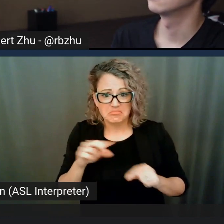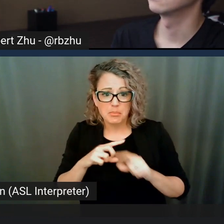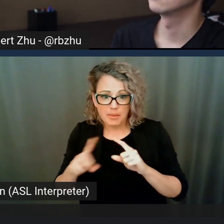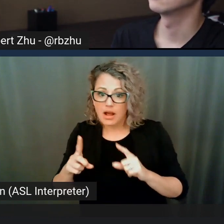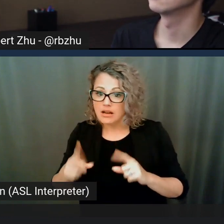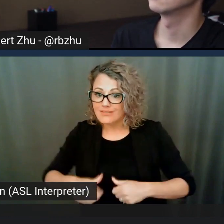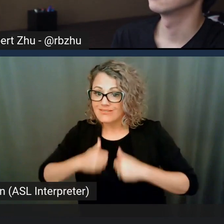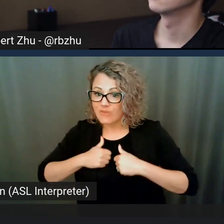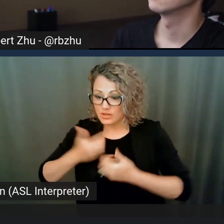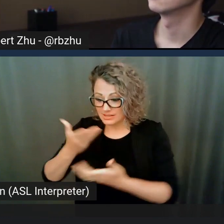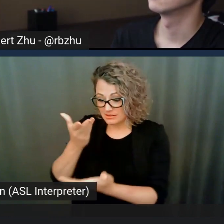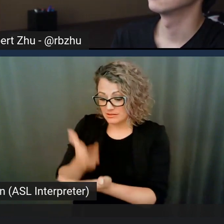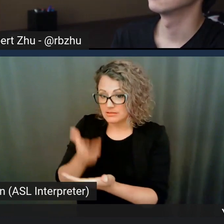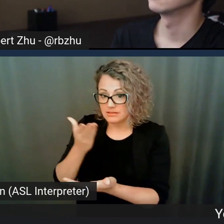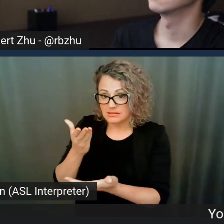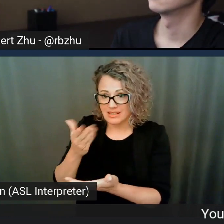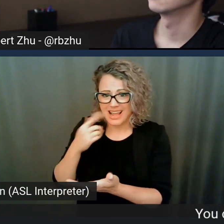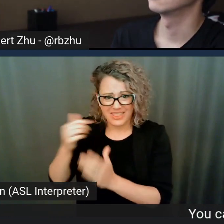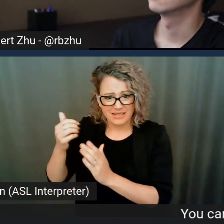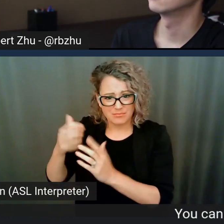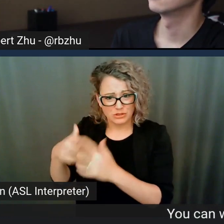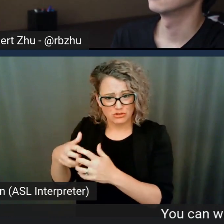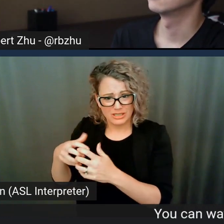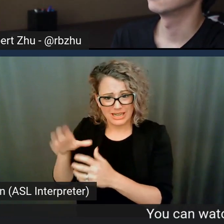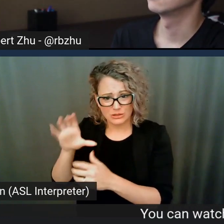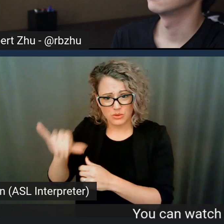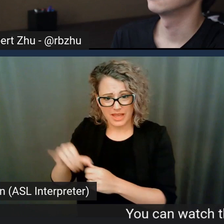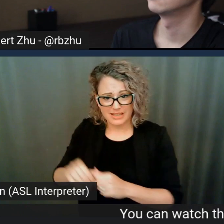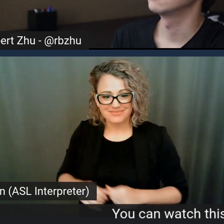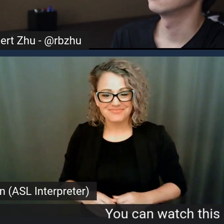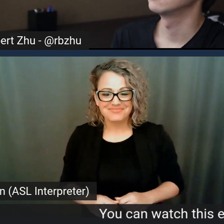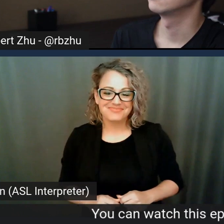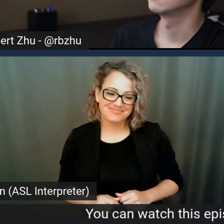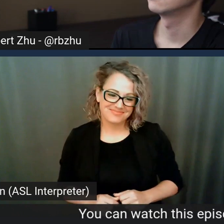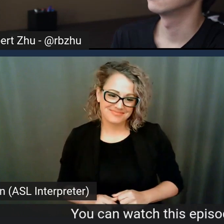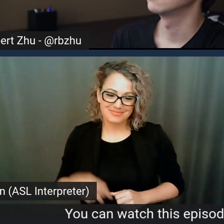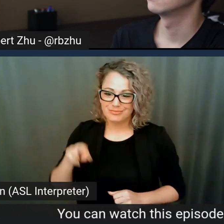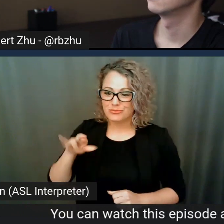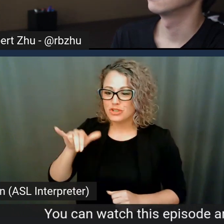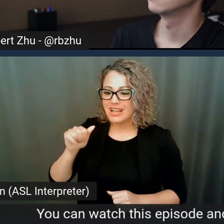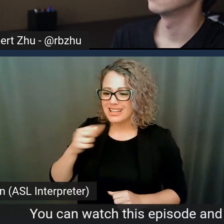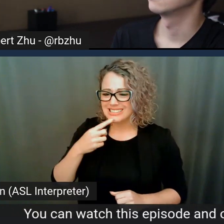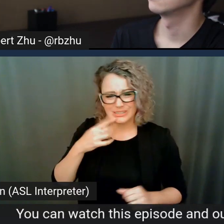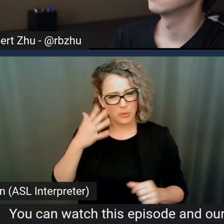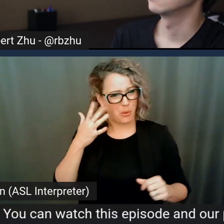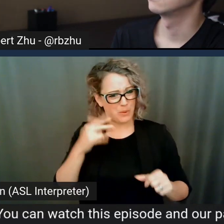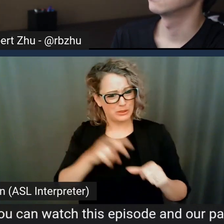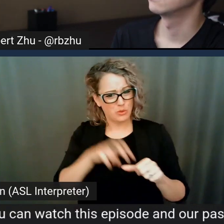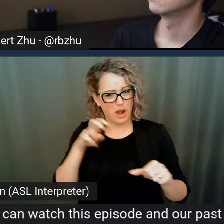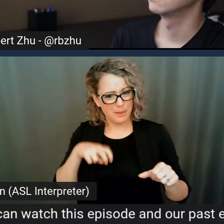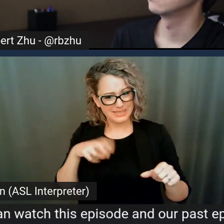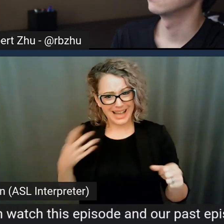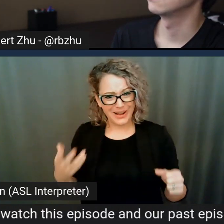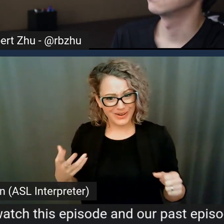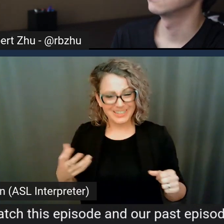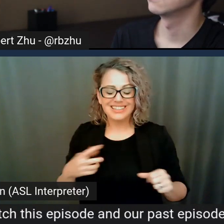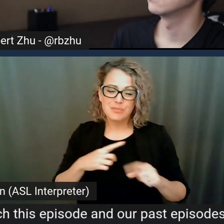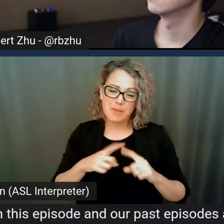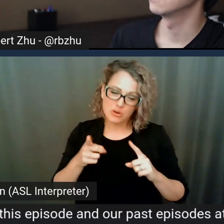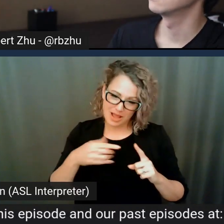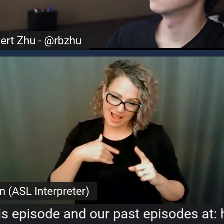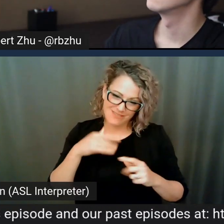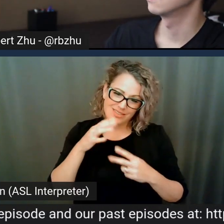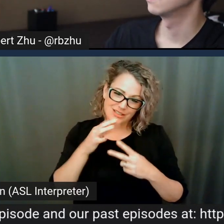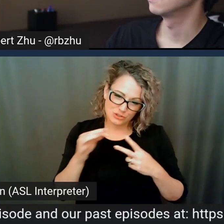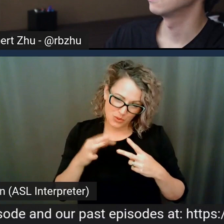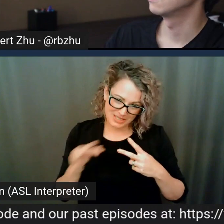that. Okay. I saw Priya say in the comments, why would you opt out? But isn't it awesome that you have the choice? You can opt in